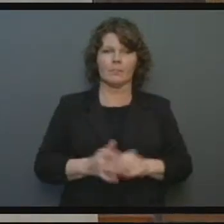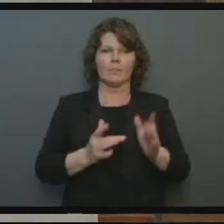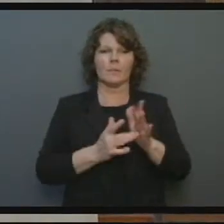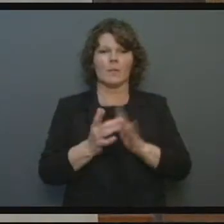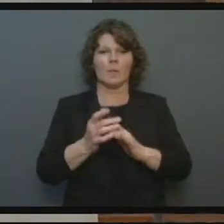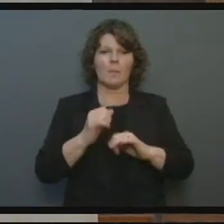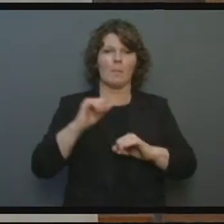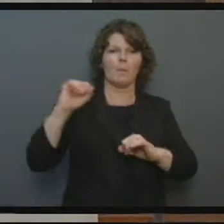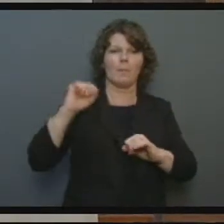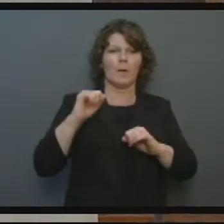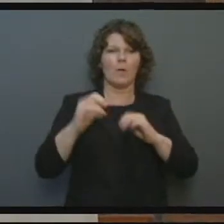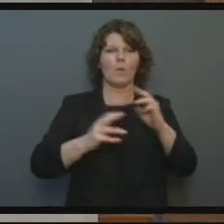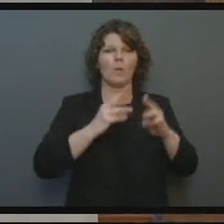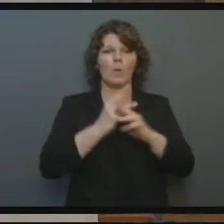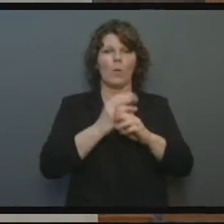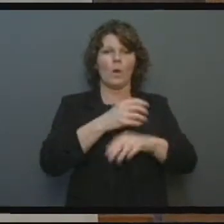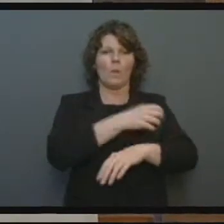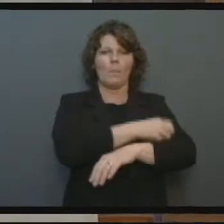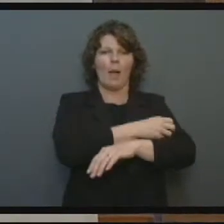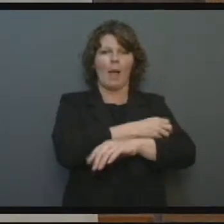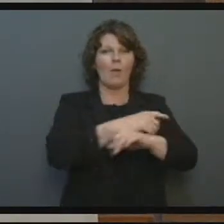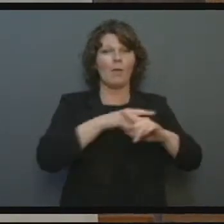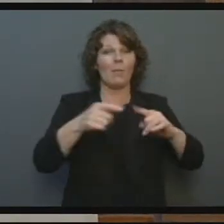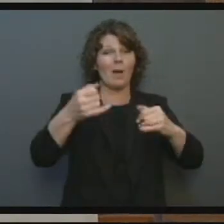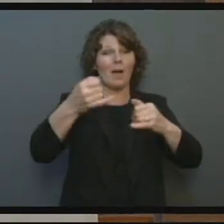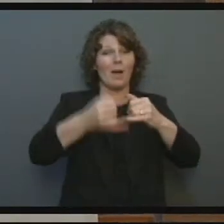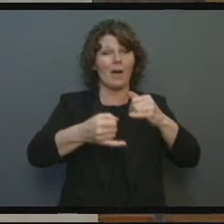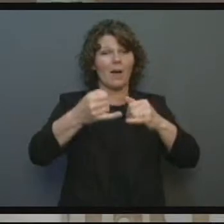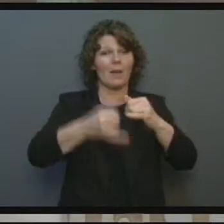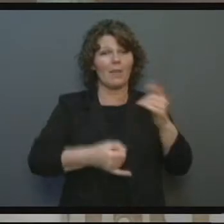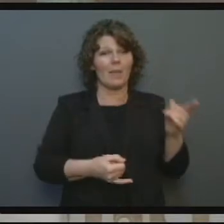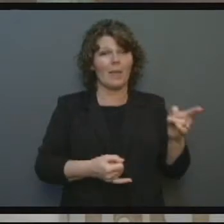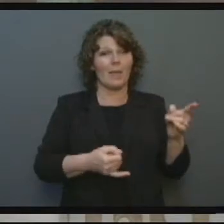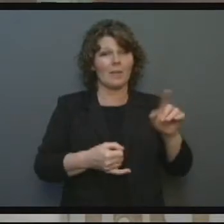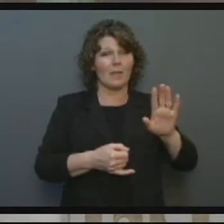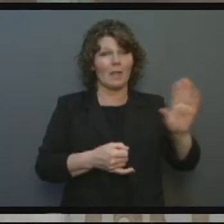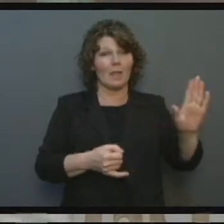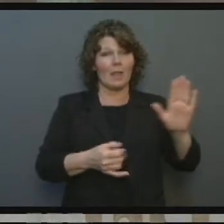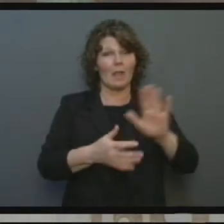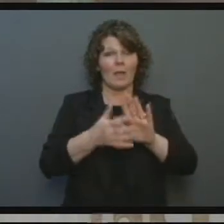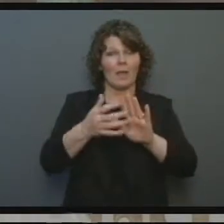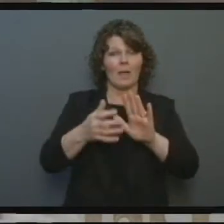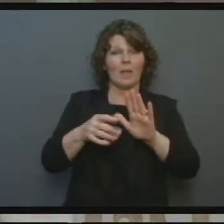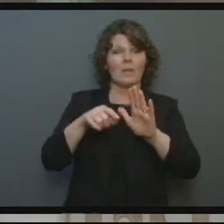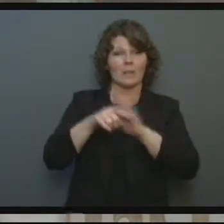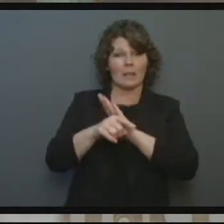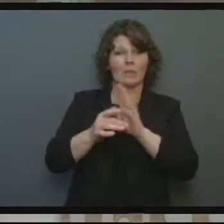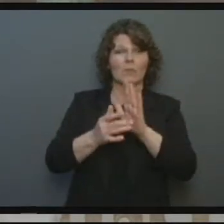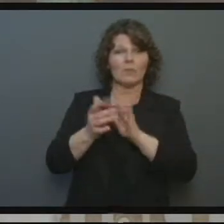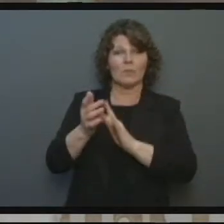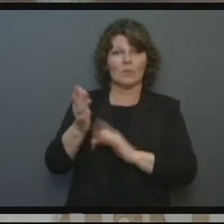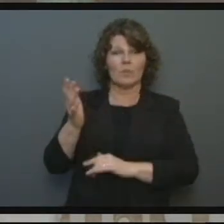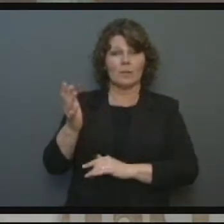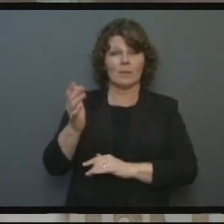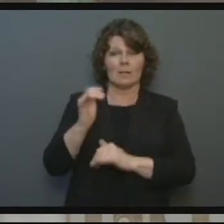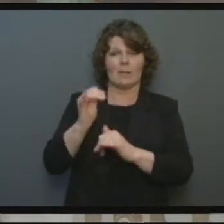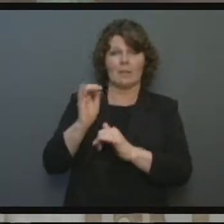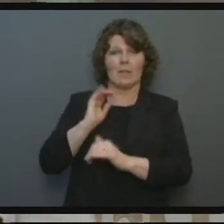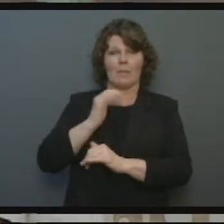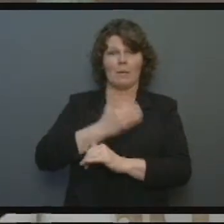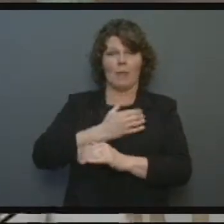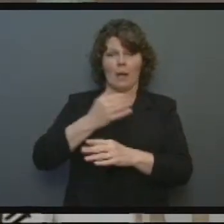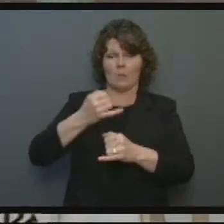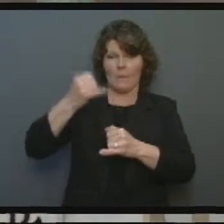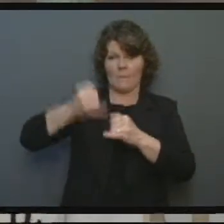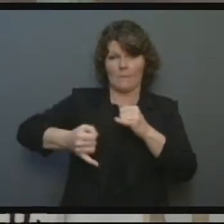world, but then in the end, they got him. His end was the same as our end, the